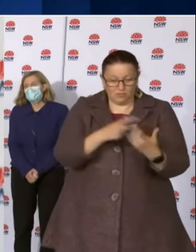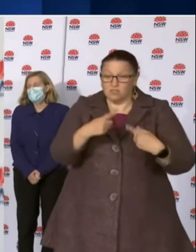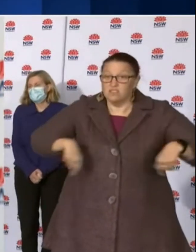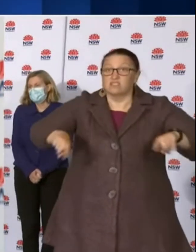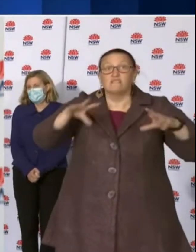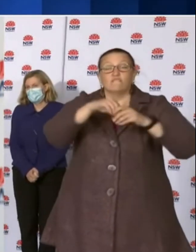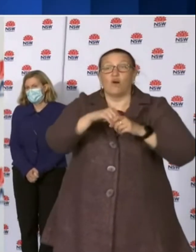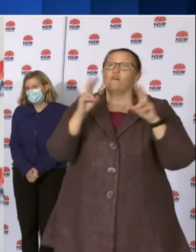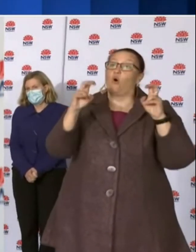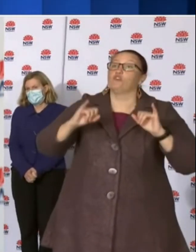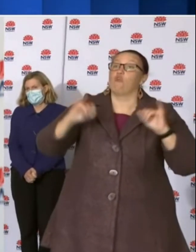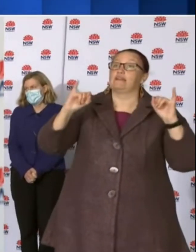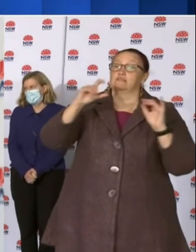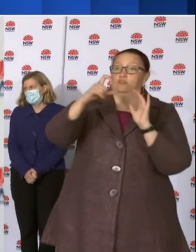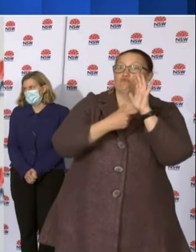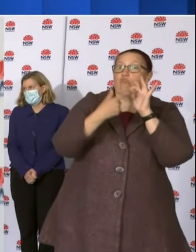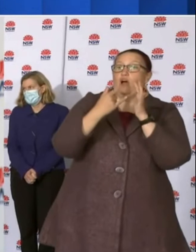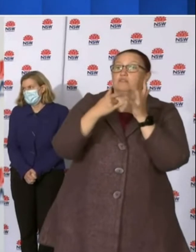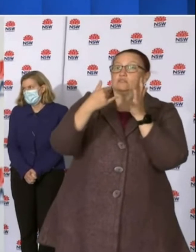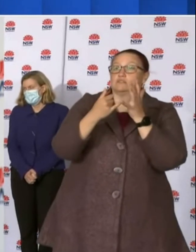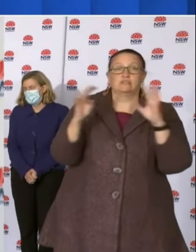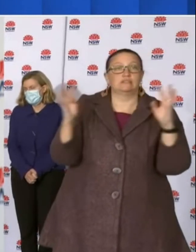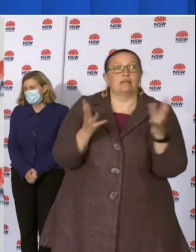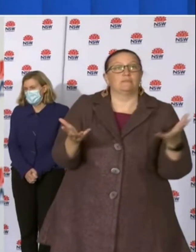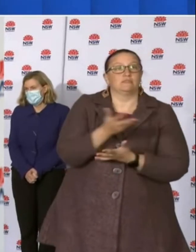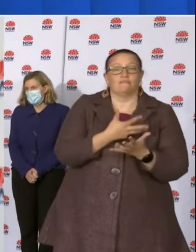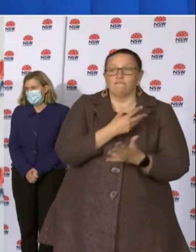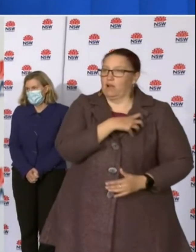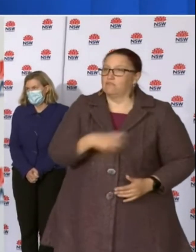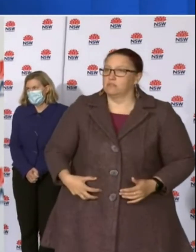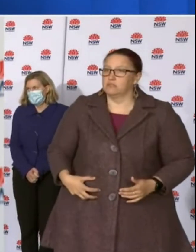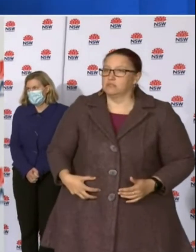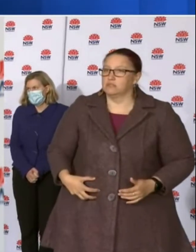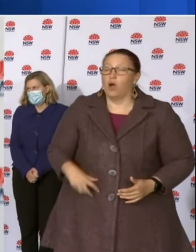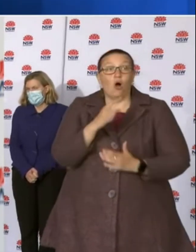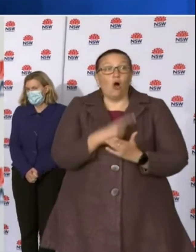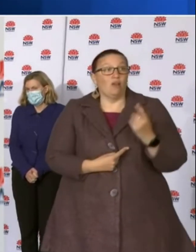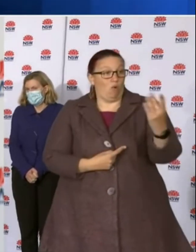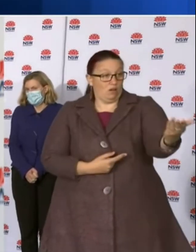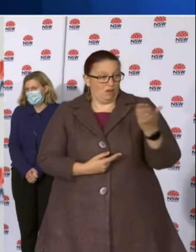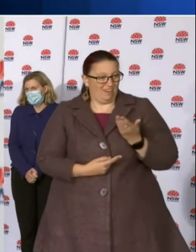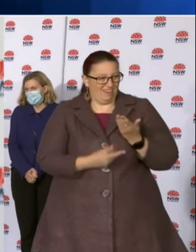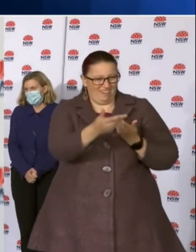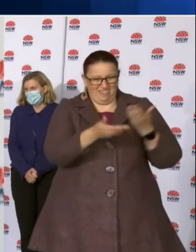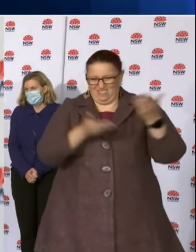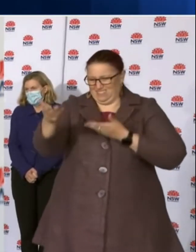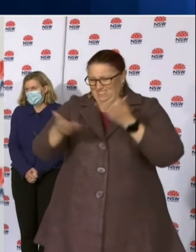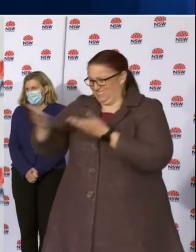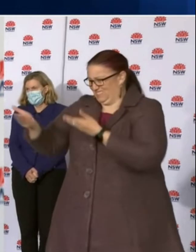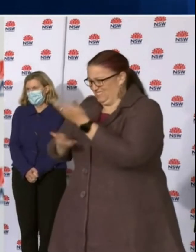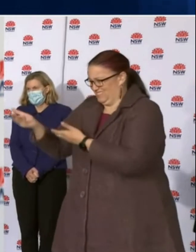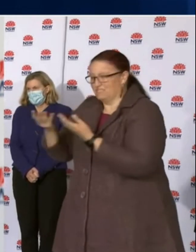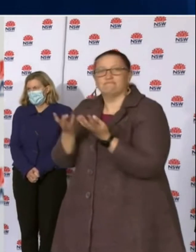structure. And when we've taken that advice, as you would expect, the government makes the decision. You opposed it personally, didn't